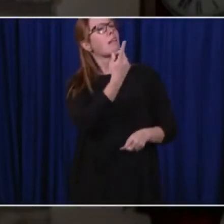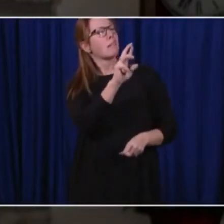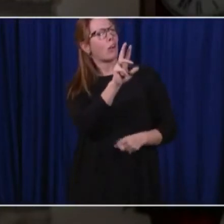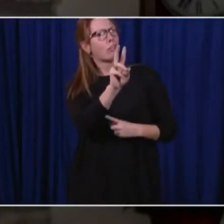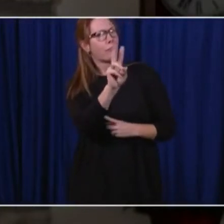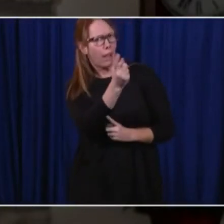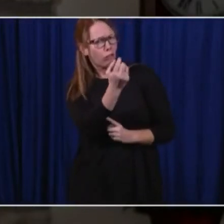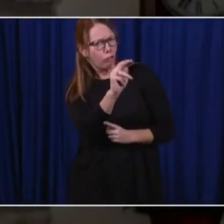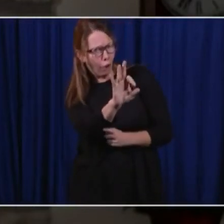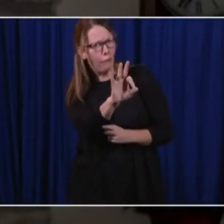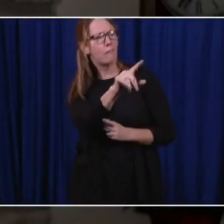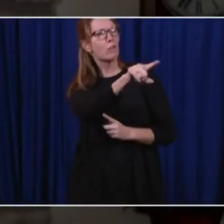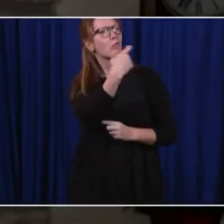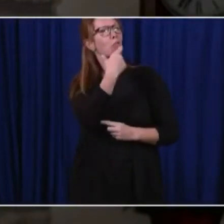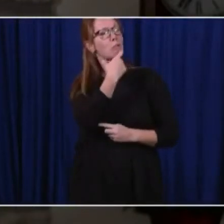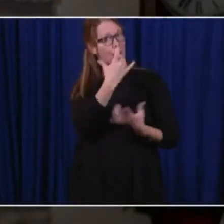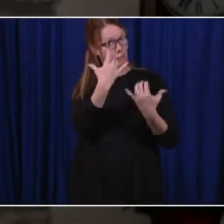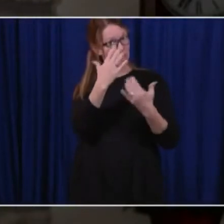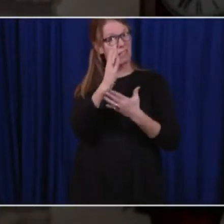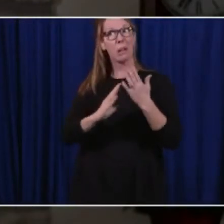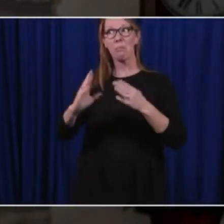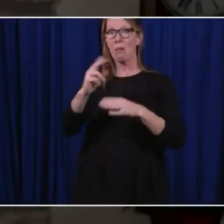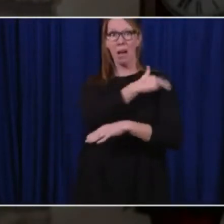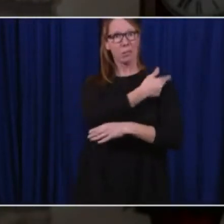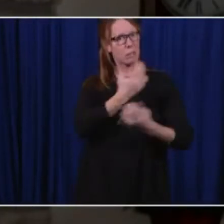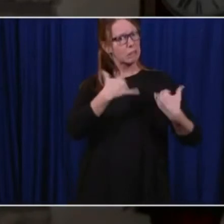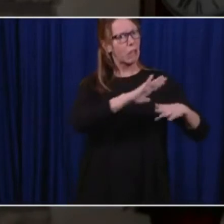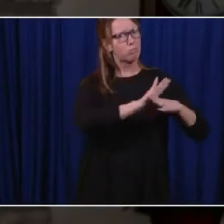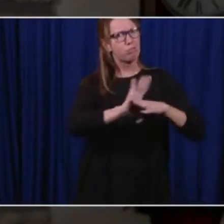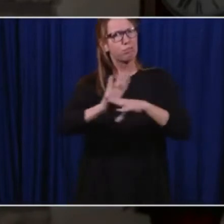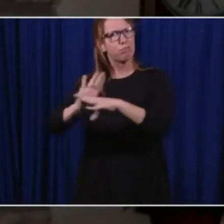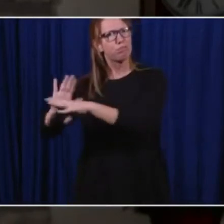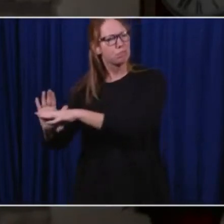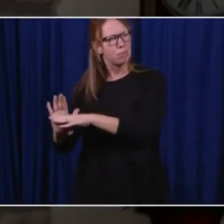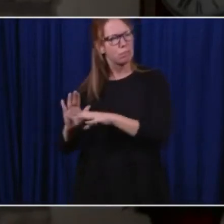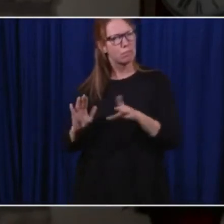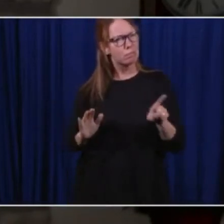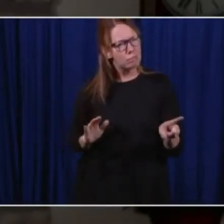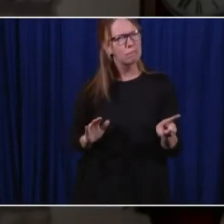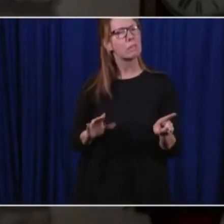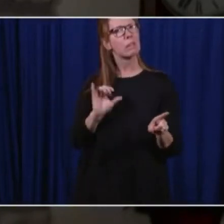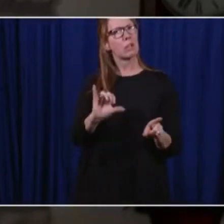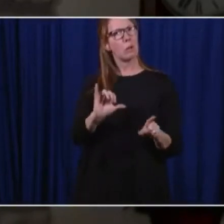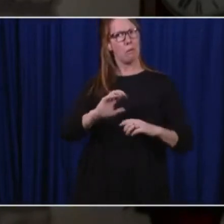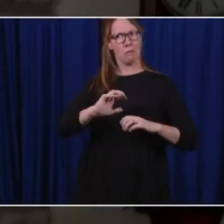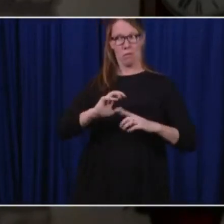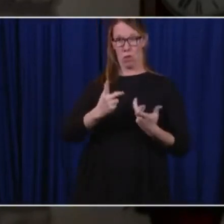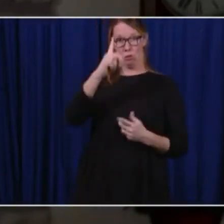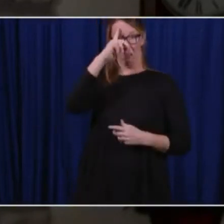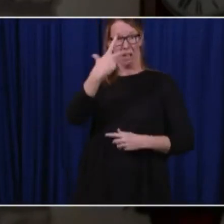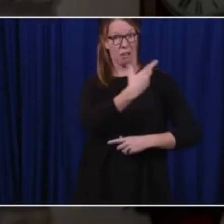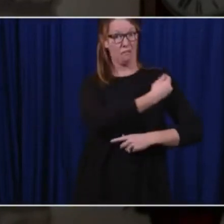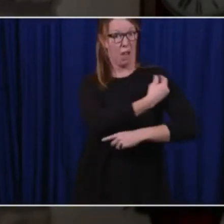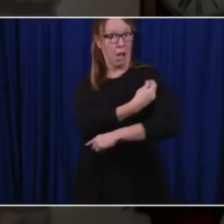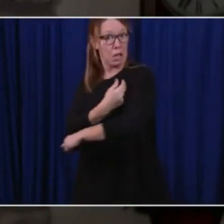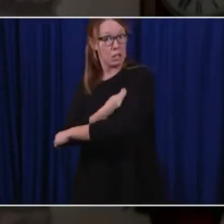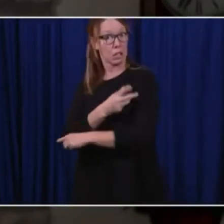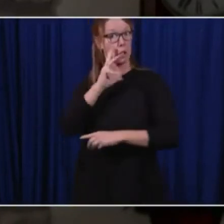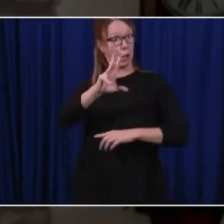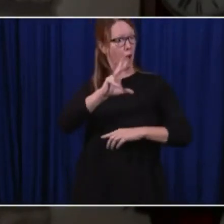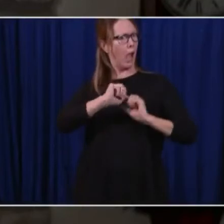our hospitals are still extremely busy. And so with that being the case, how do you see being vaccinated affecting